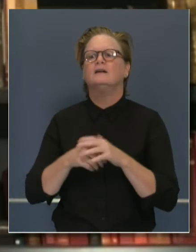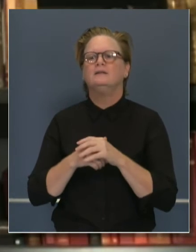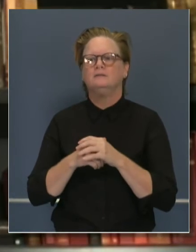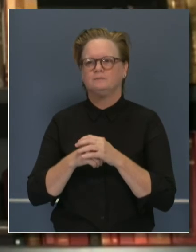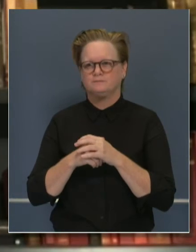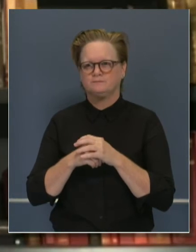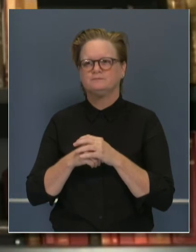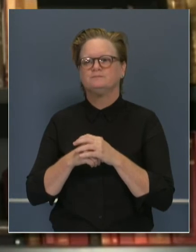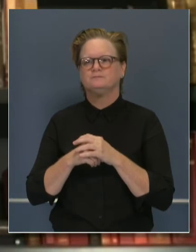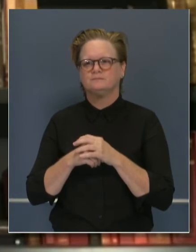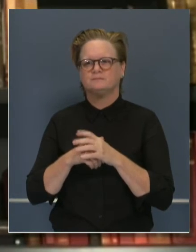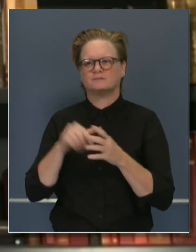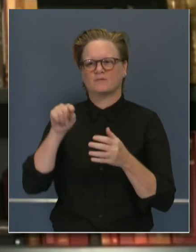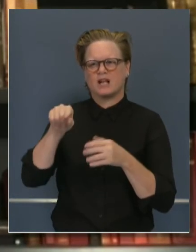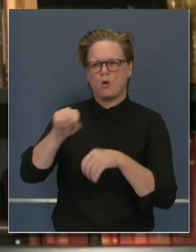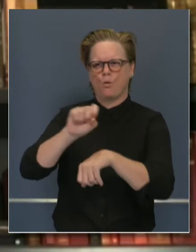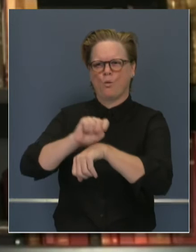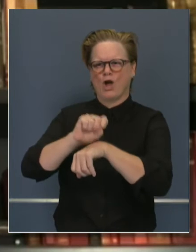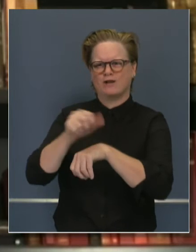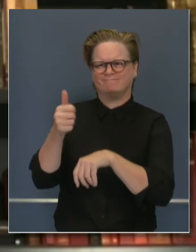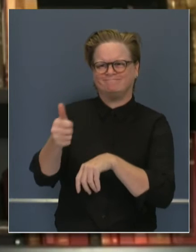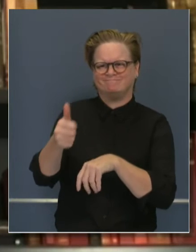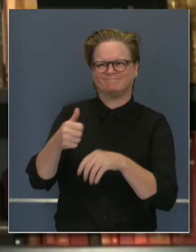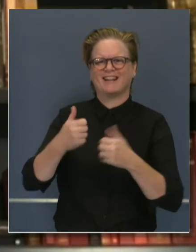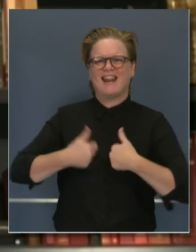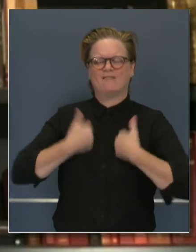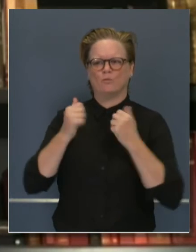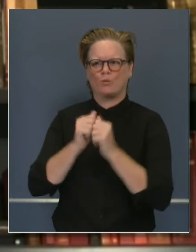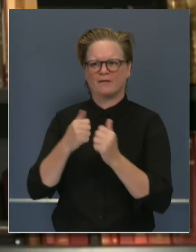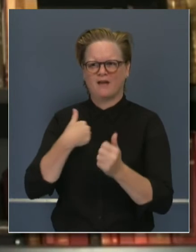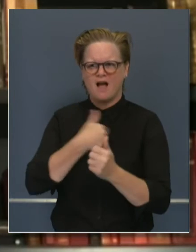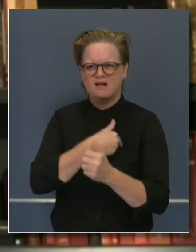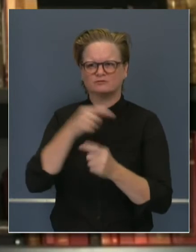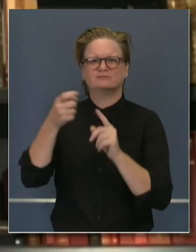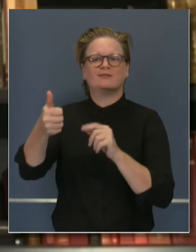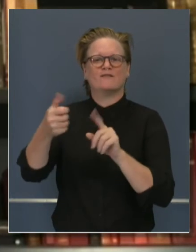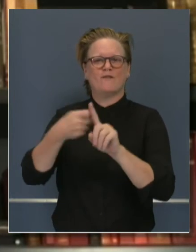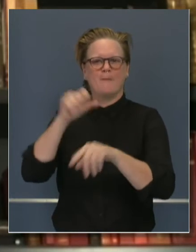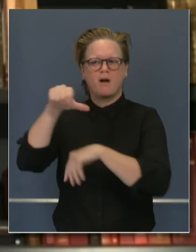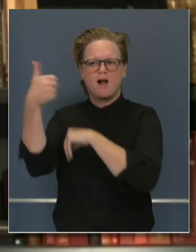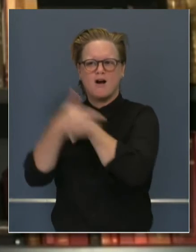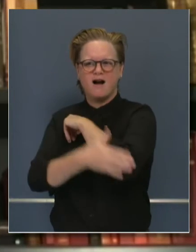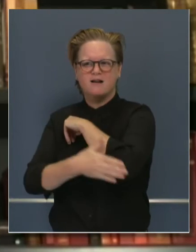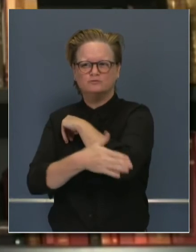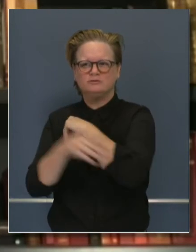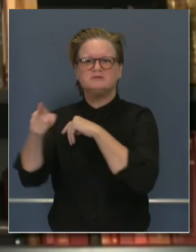of the pod. That's it. She was tested negative as well.